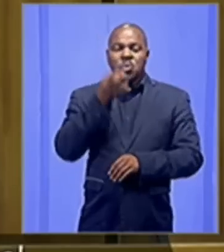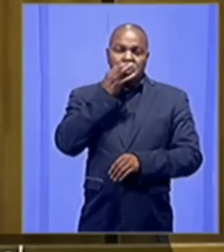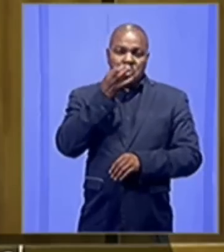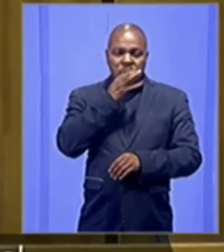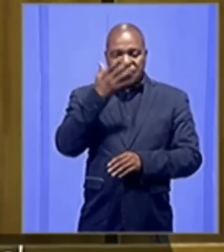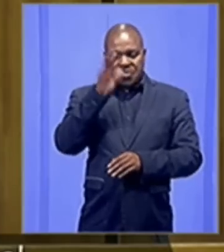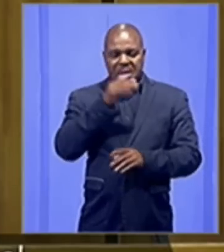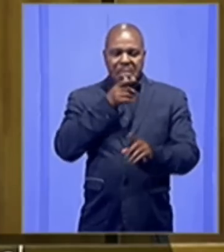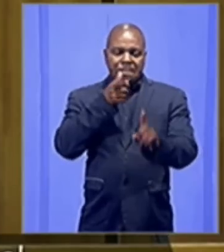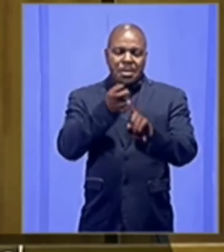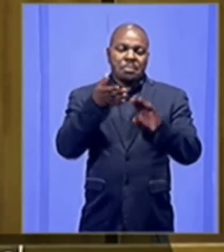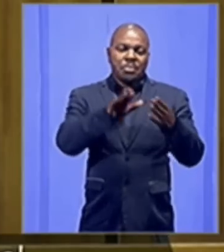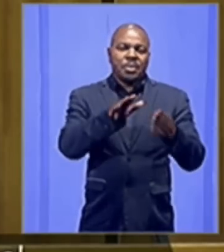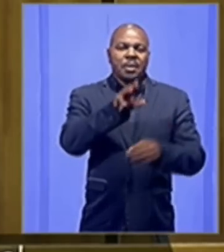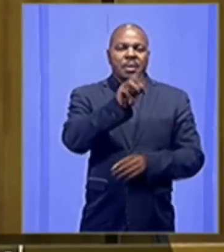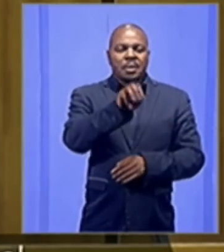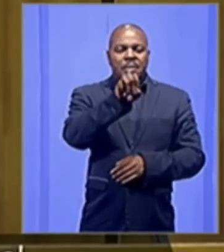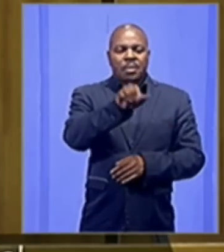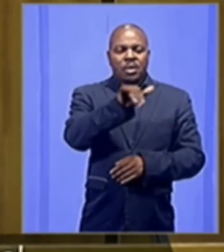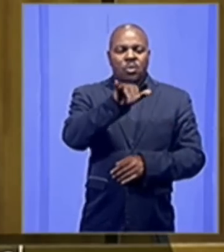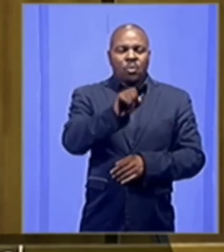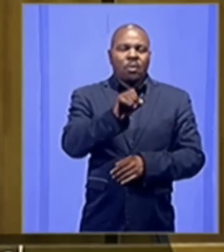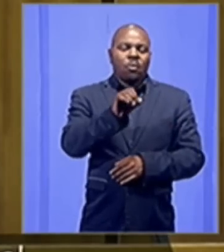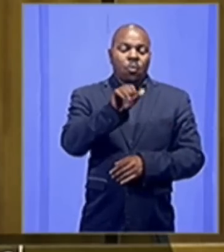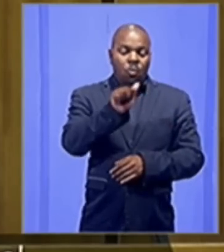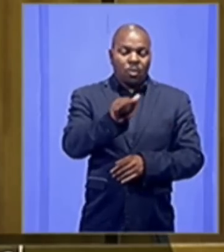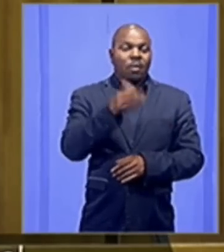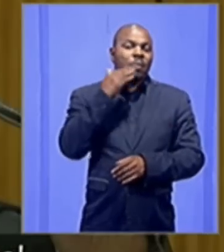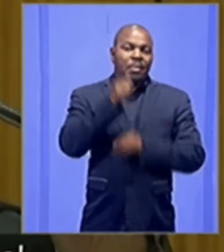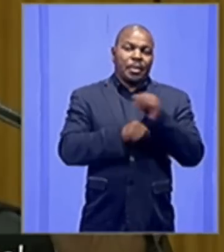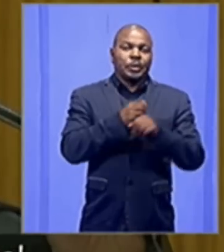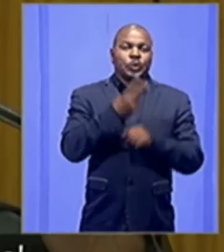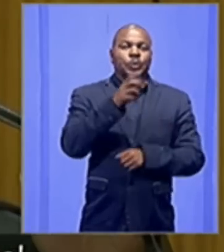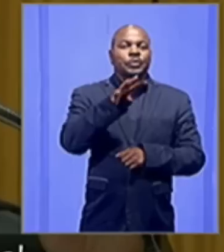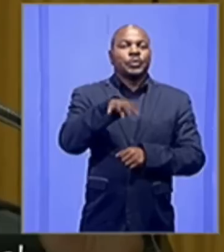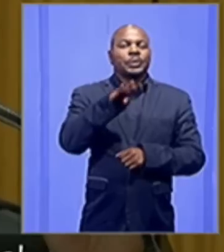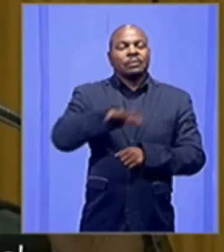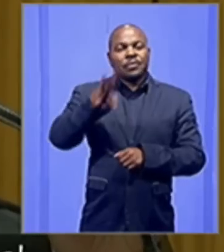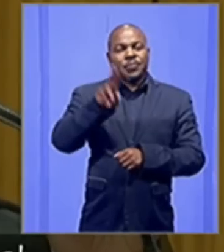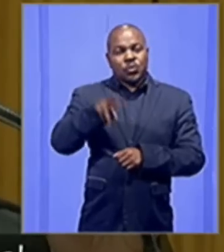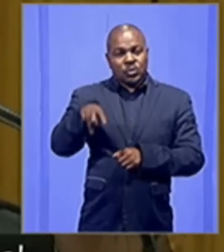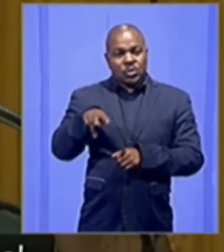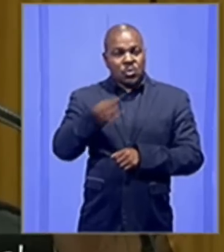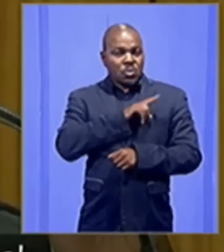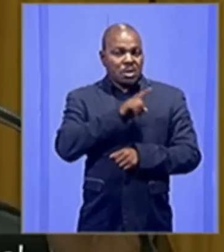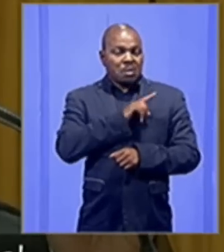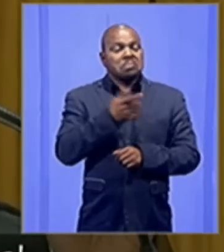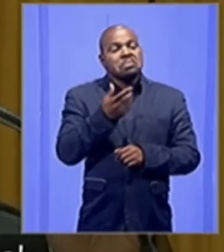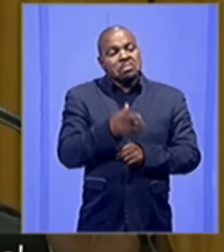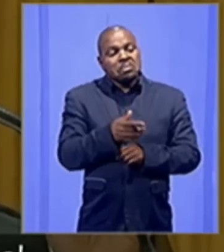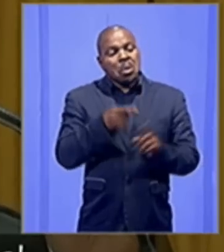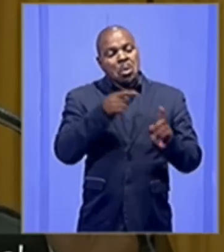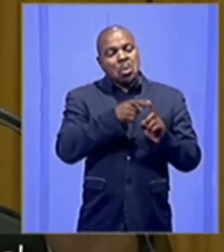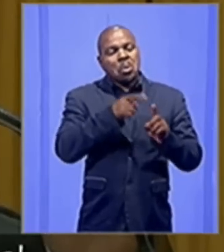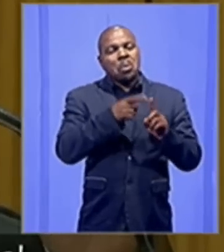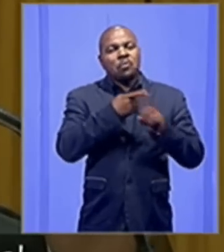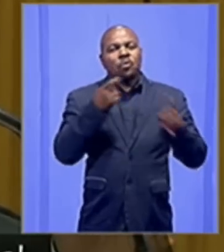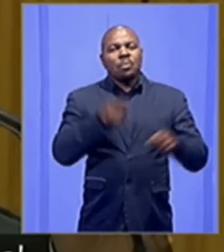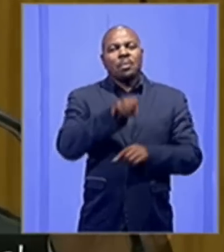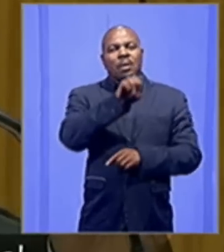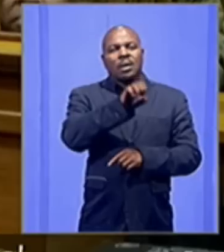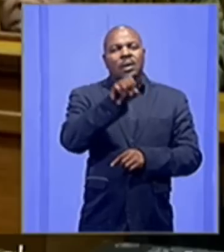ya Meiwa ka 2014 ka Vosloorus. Se ka morago ga ge a ile a sepedišwa go tloga Ayrton